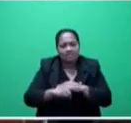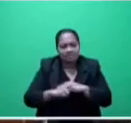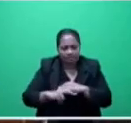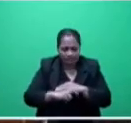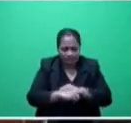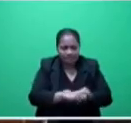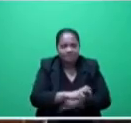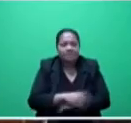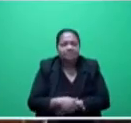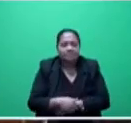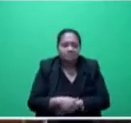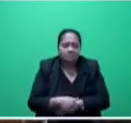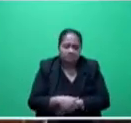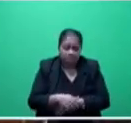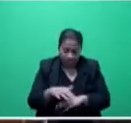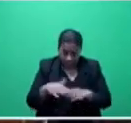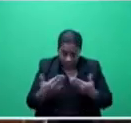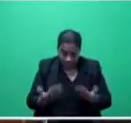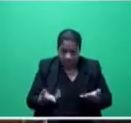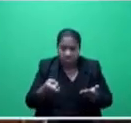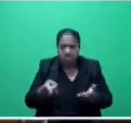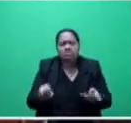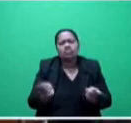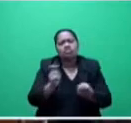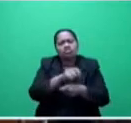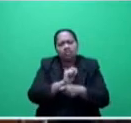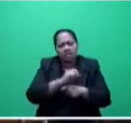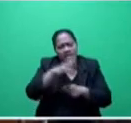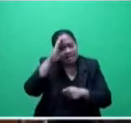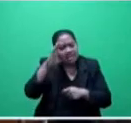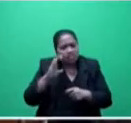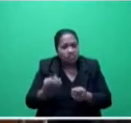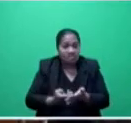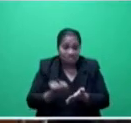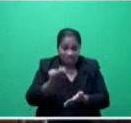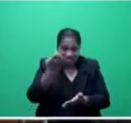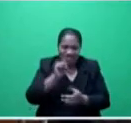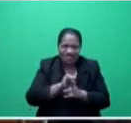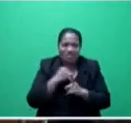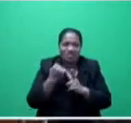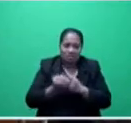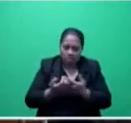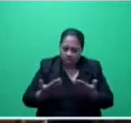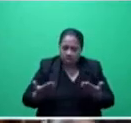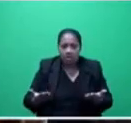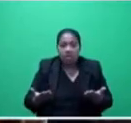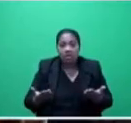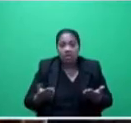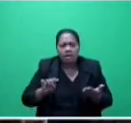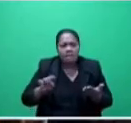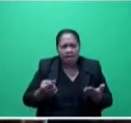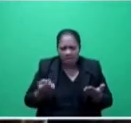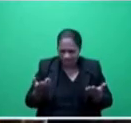COVID-19 virus, Mr. Speaker, has changed the country's economic situation and stability, but due